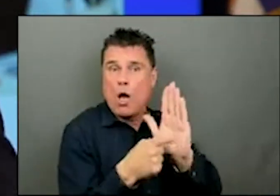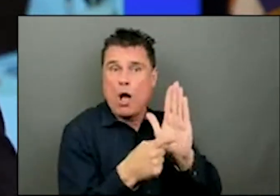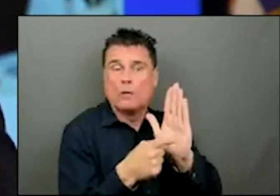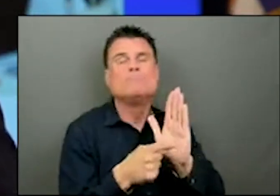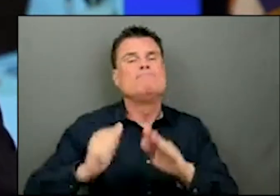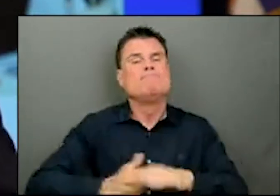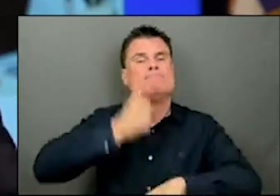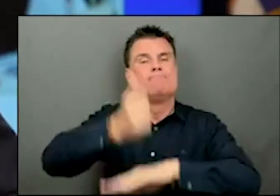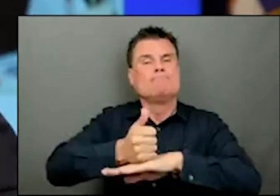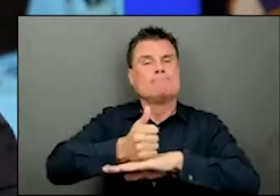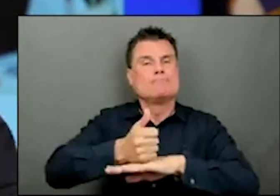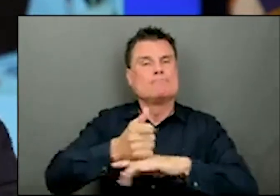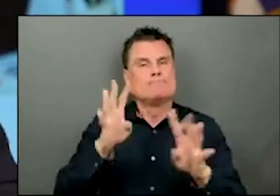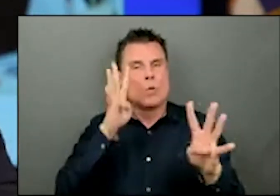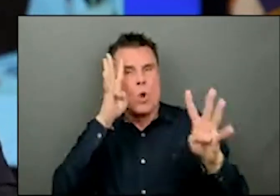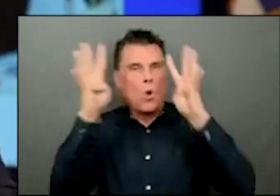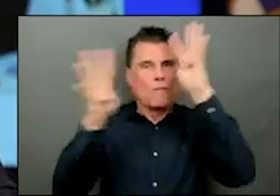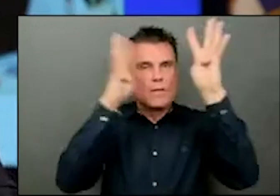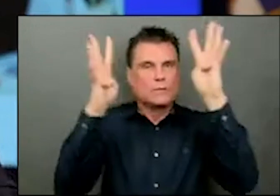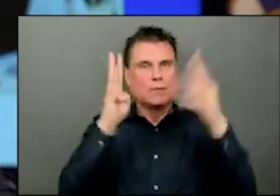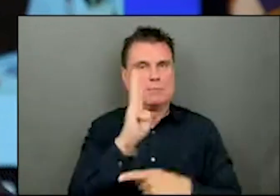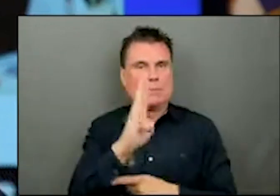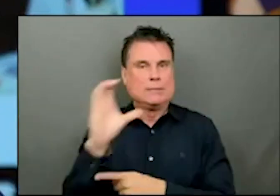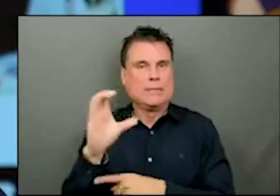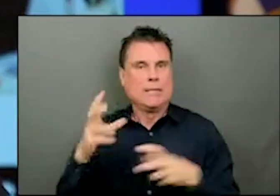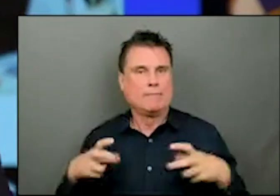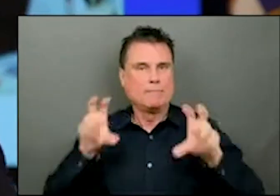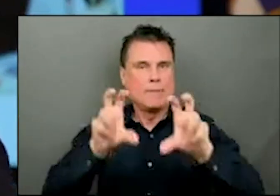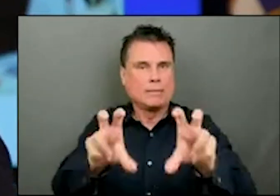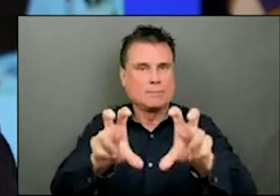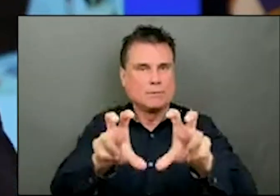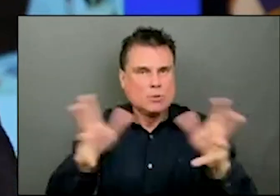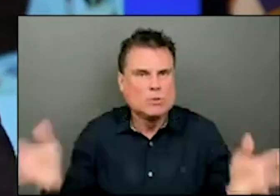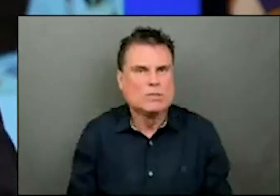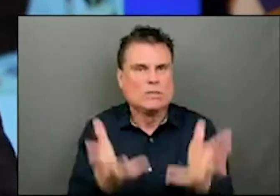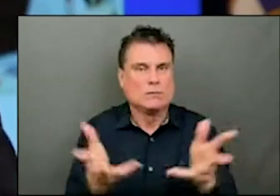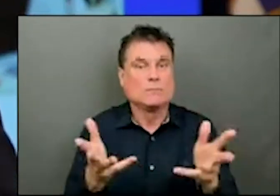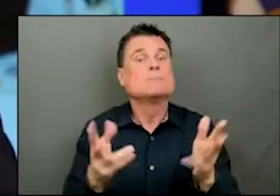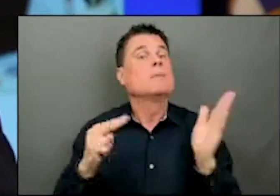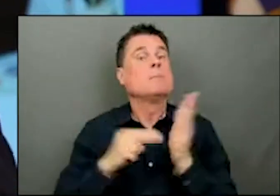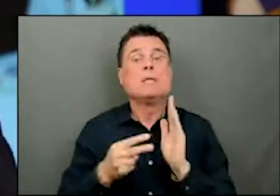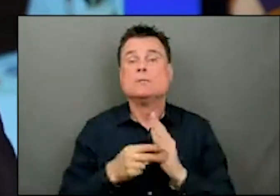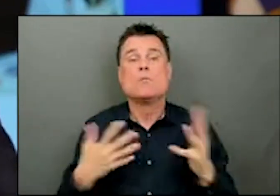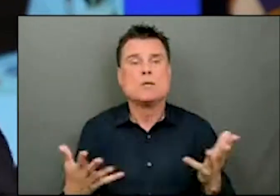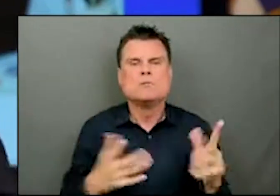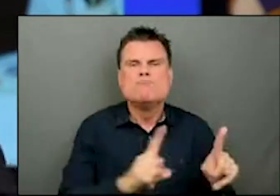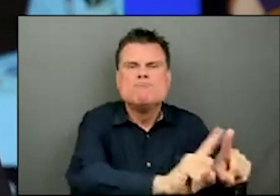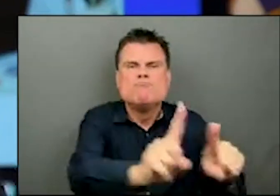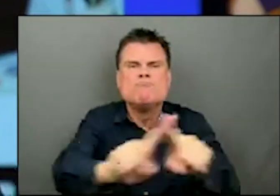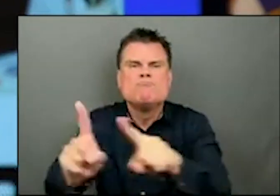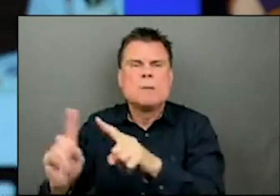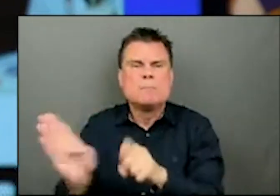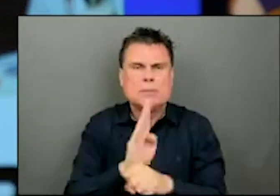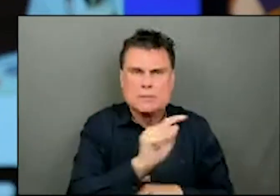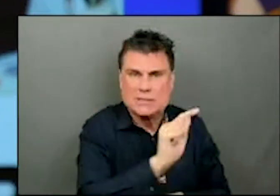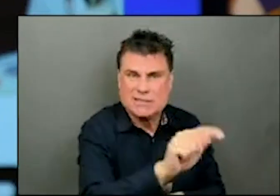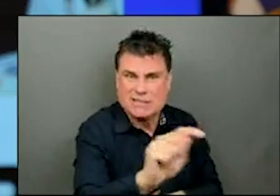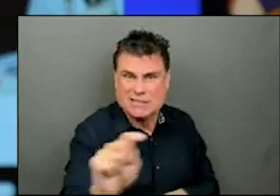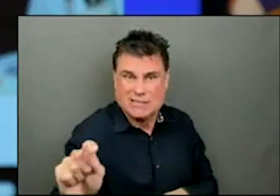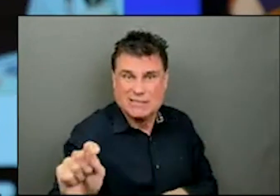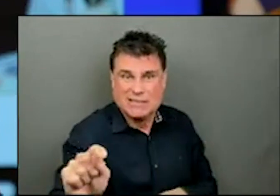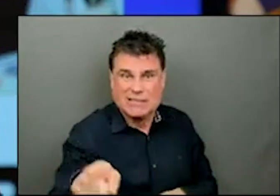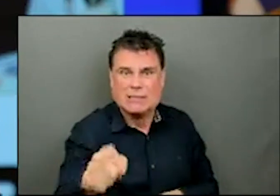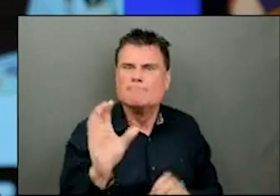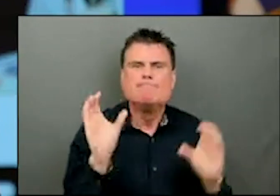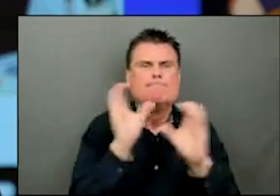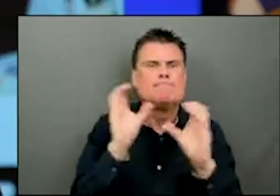on anchoring our tech sector, life sciences, green tech, and other industry innovators who are looking for capital